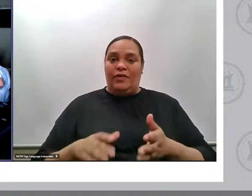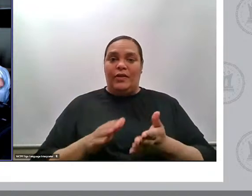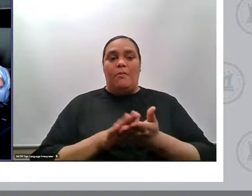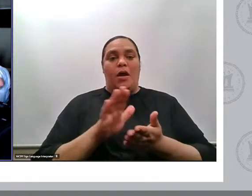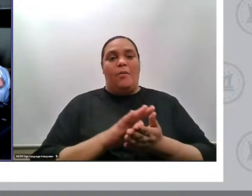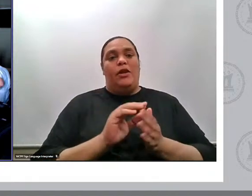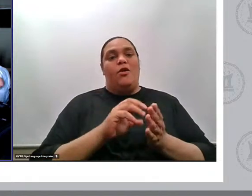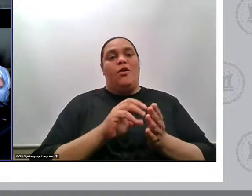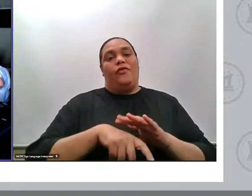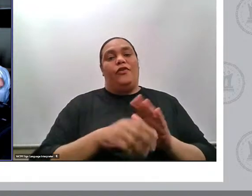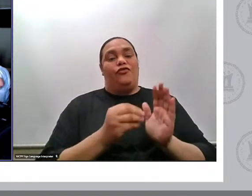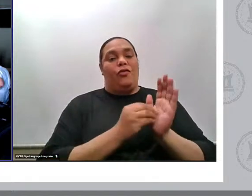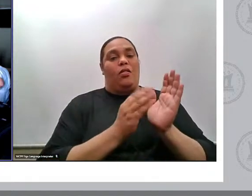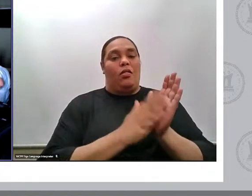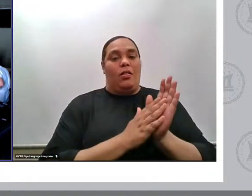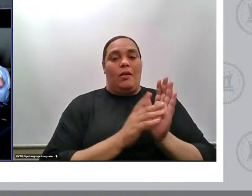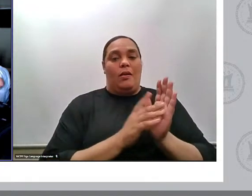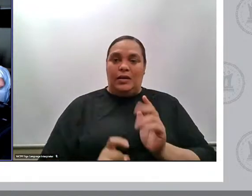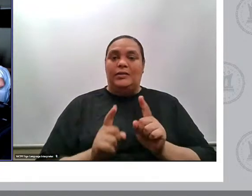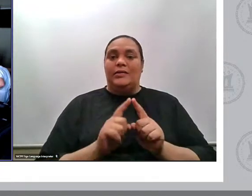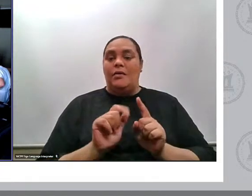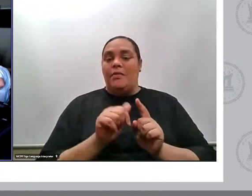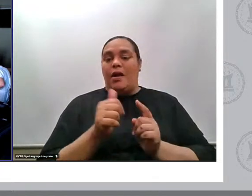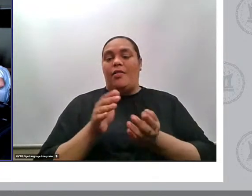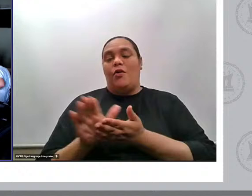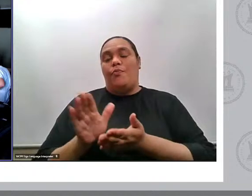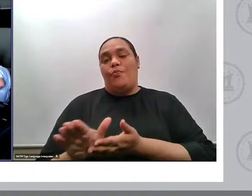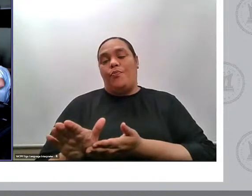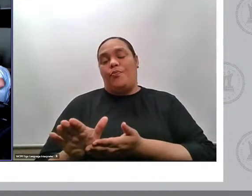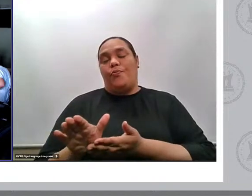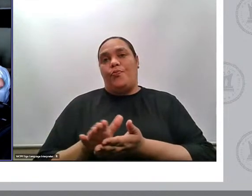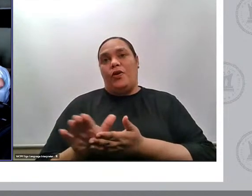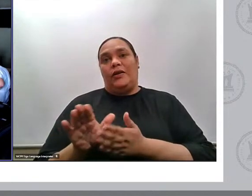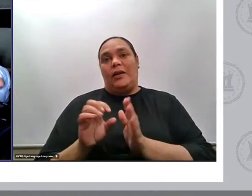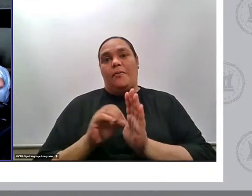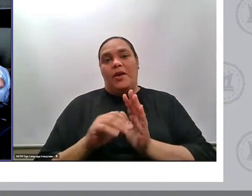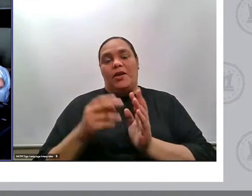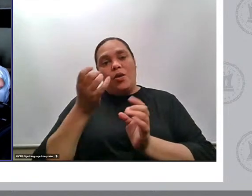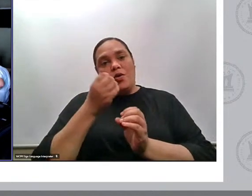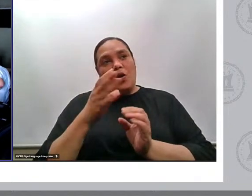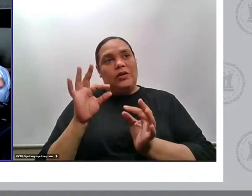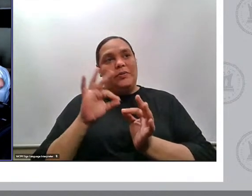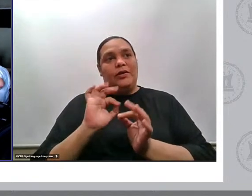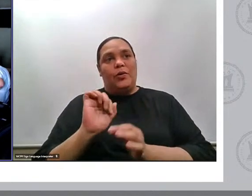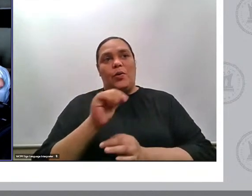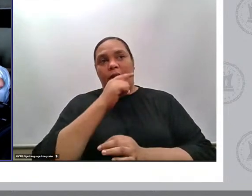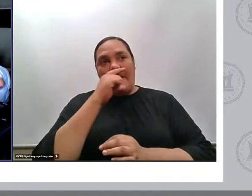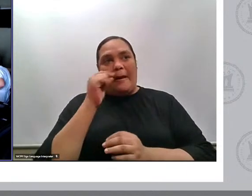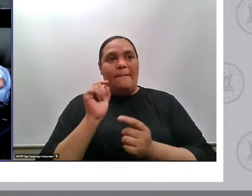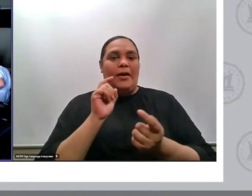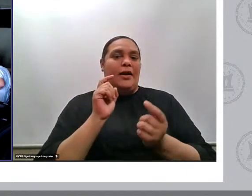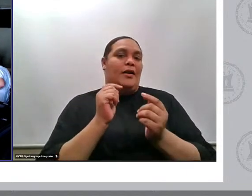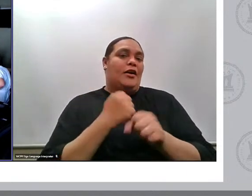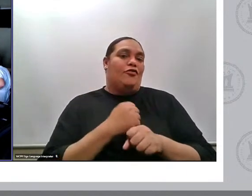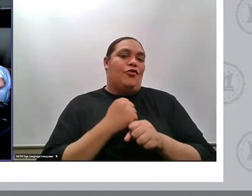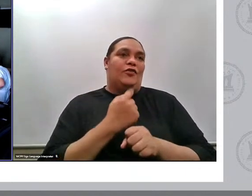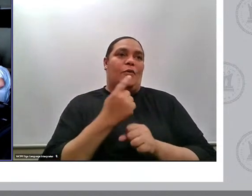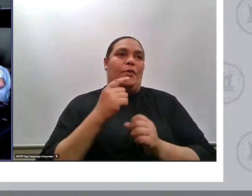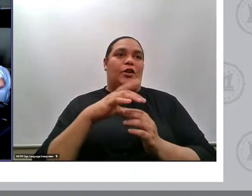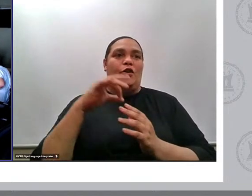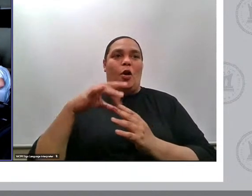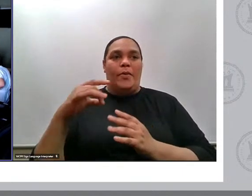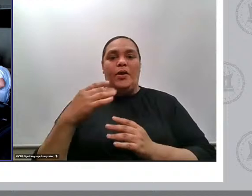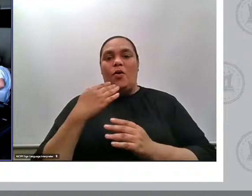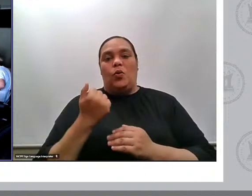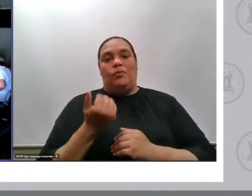the Provincial Gazette and such other printed media a notice specifying the names, addresses of each nominee who